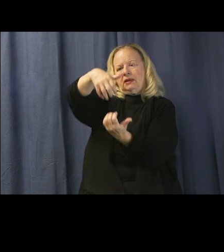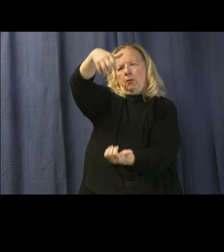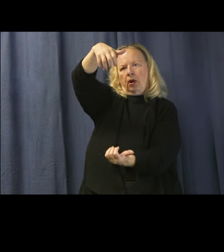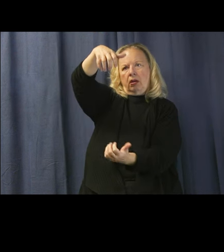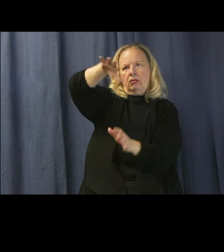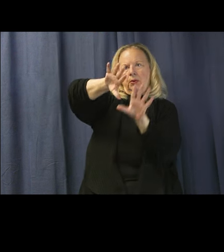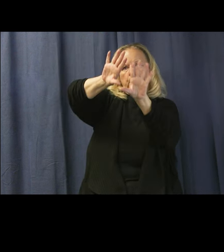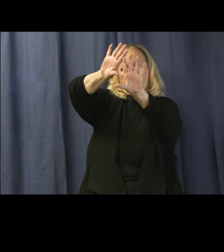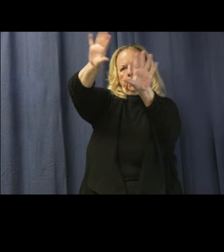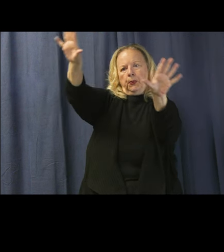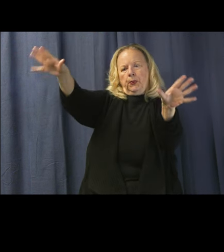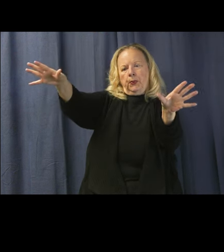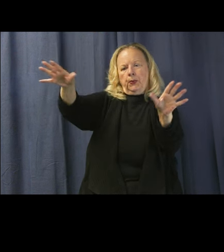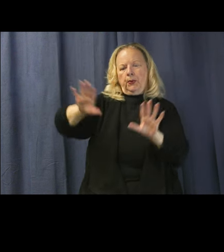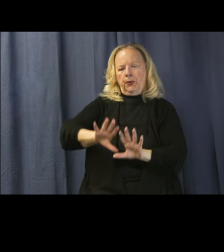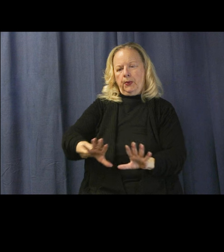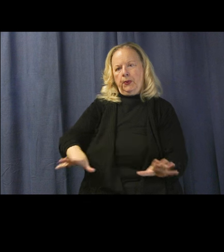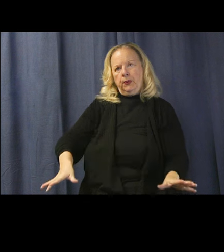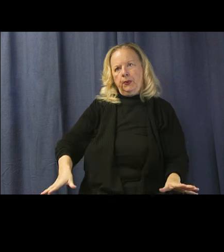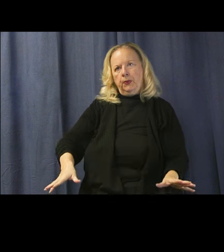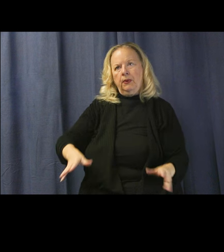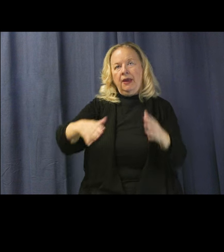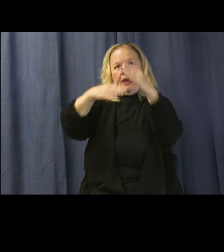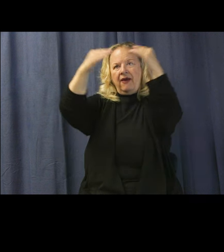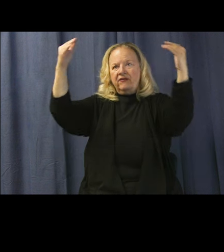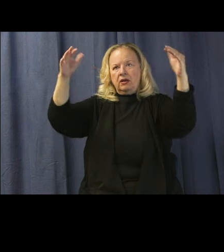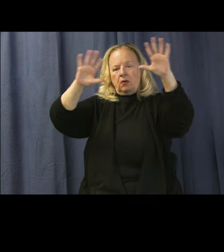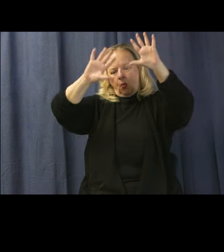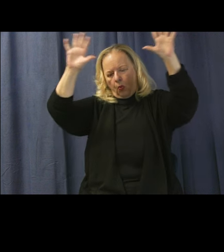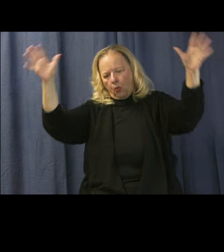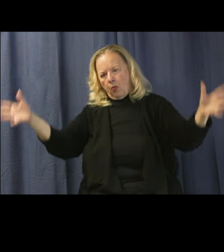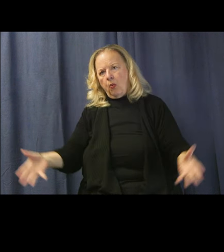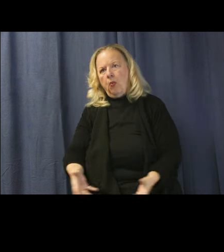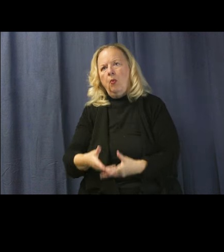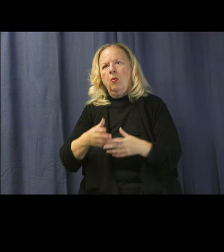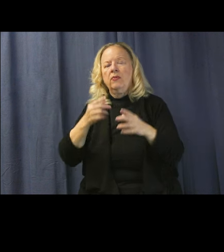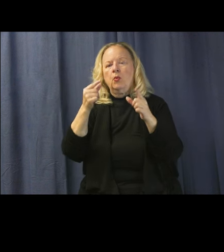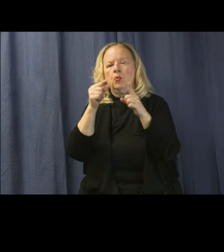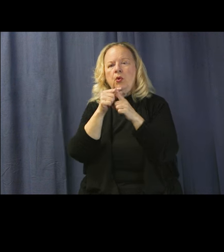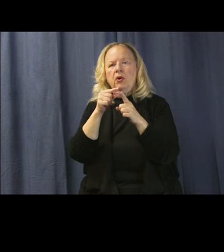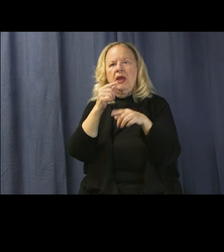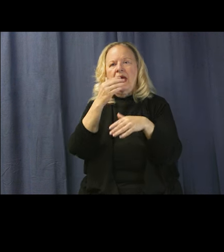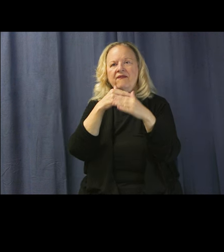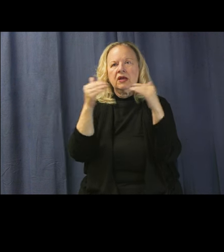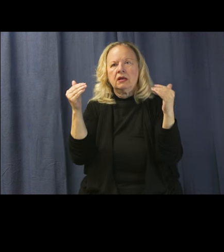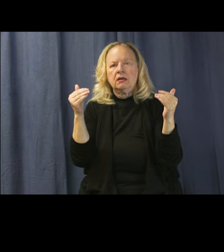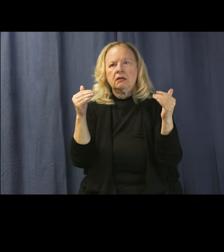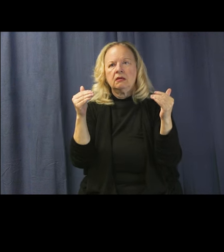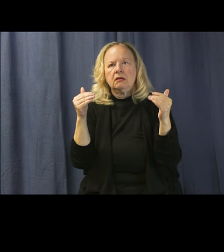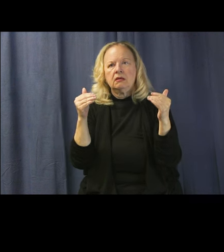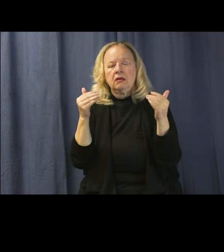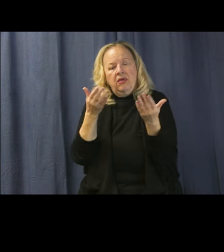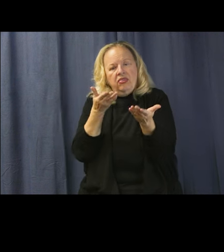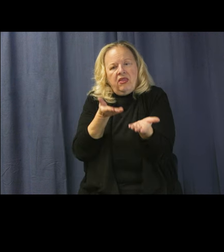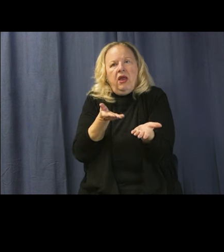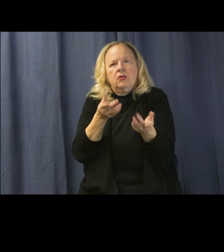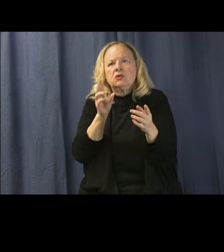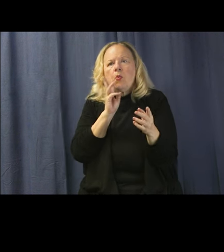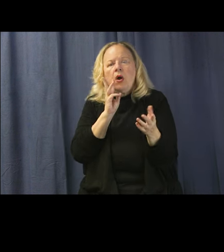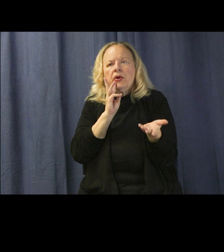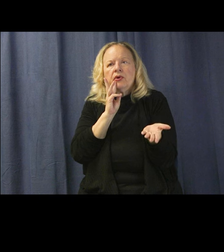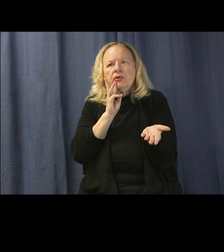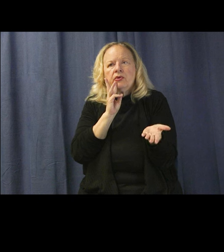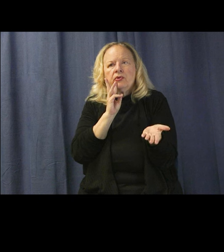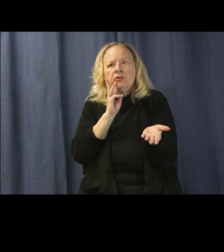what? Heaven. And we see in the word heaven is, there is